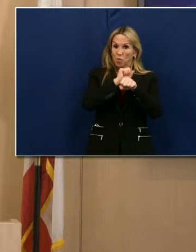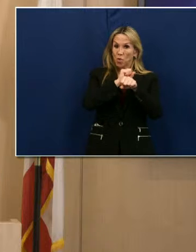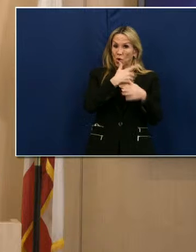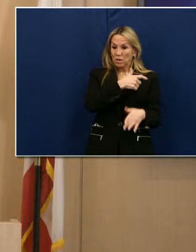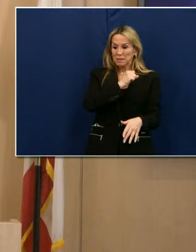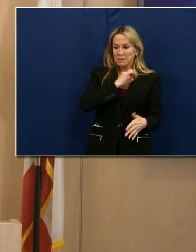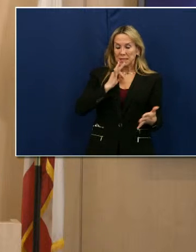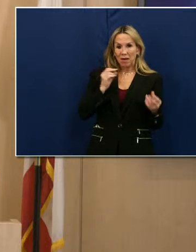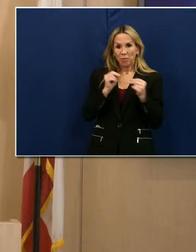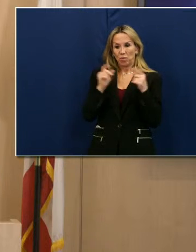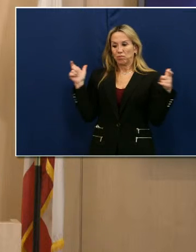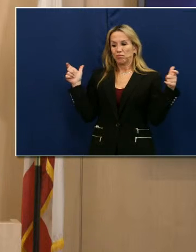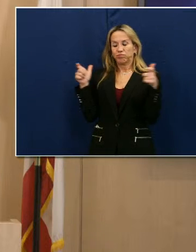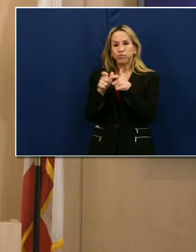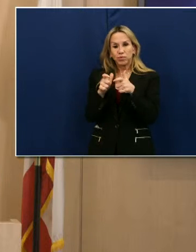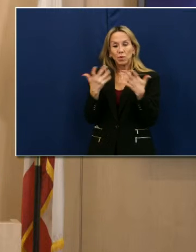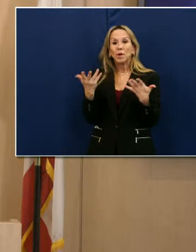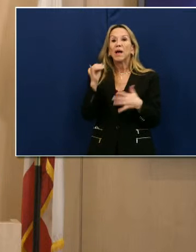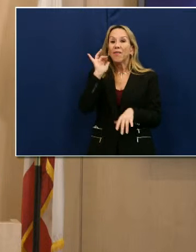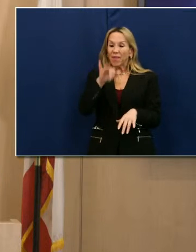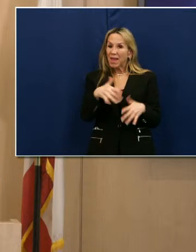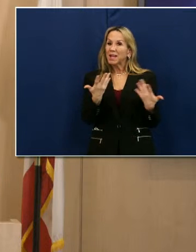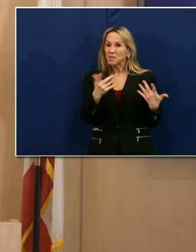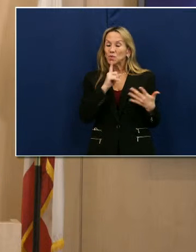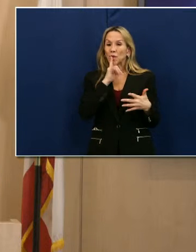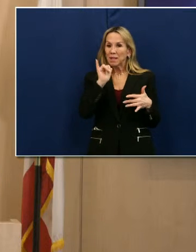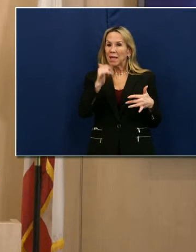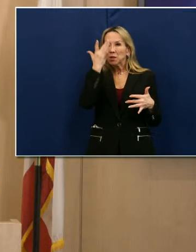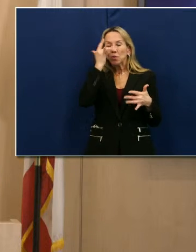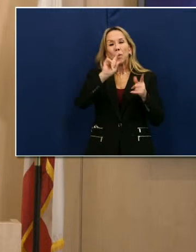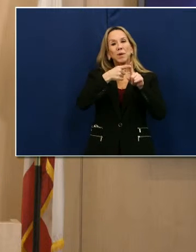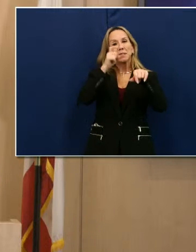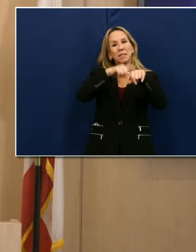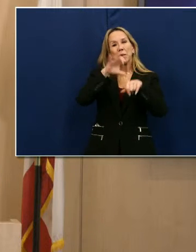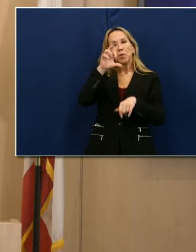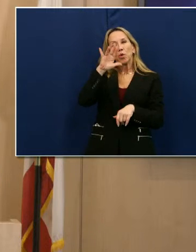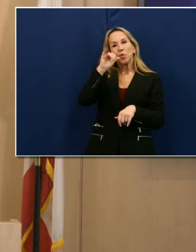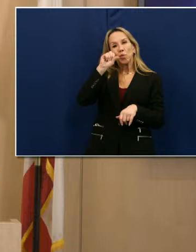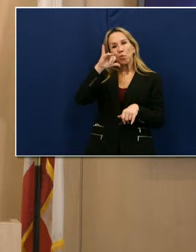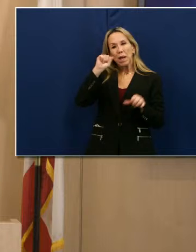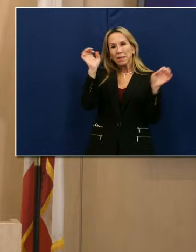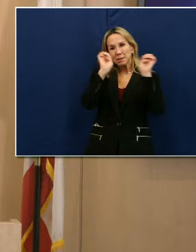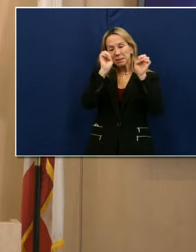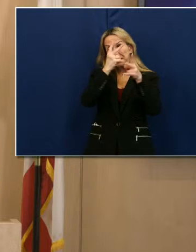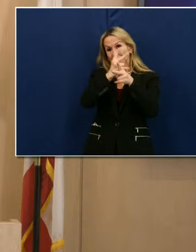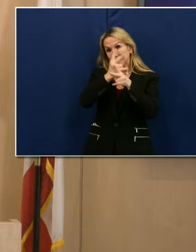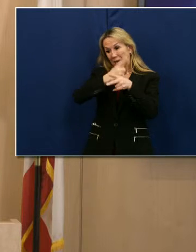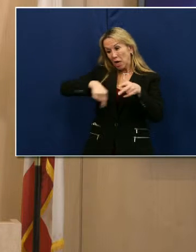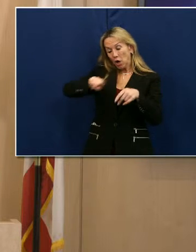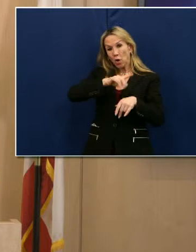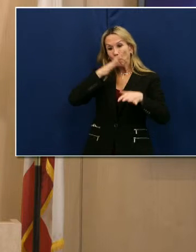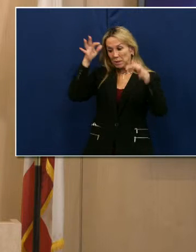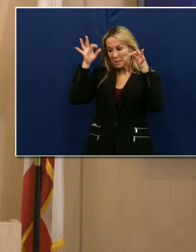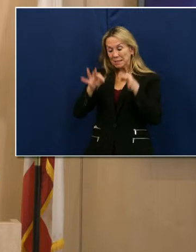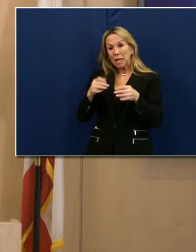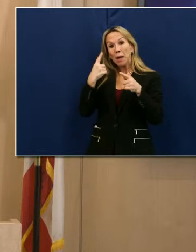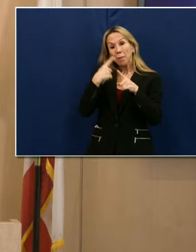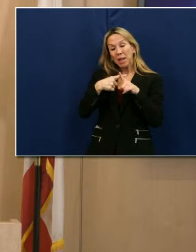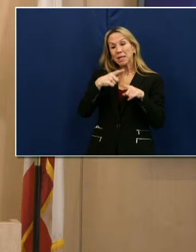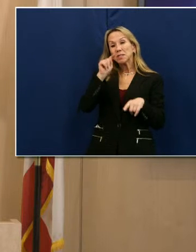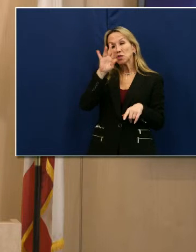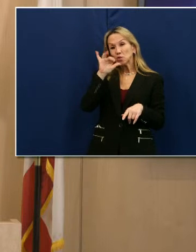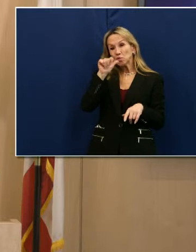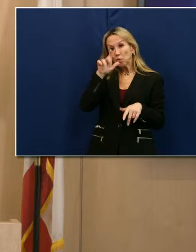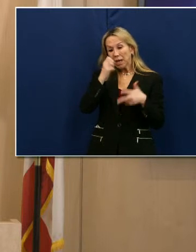kinds of decisions, and that is part of where the crisis care comes in, so that We have triage teams that will help support the